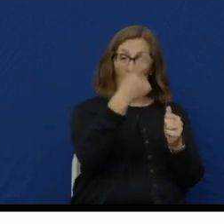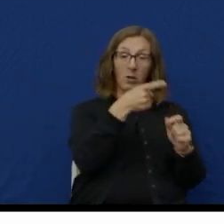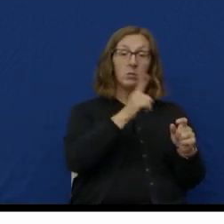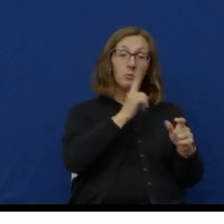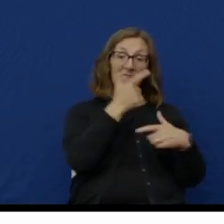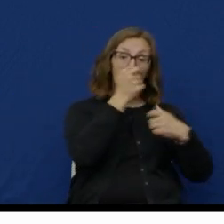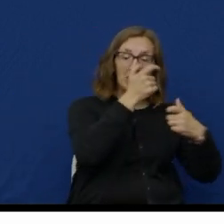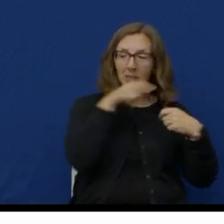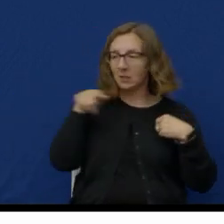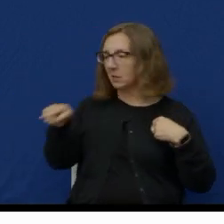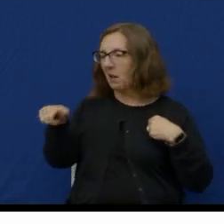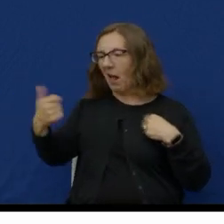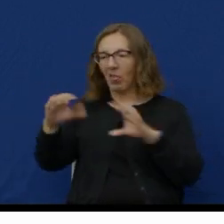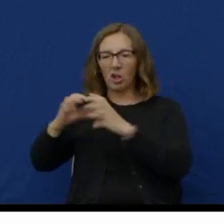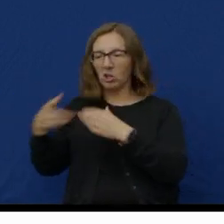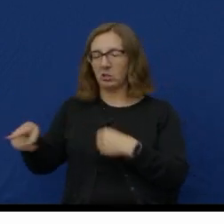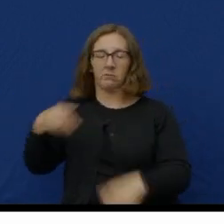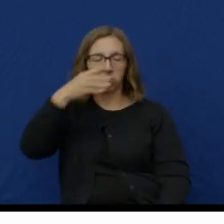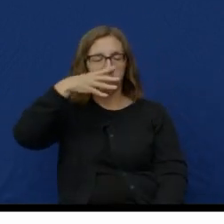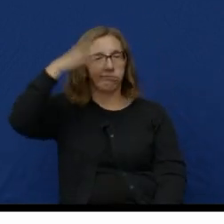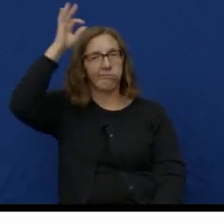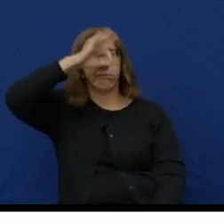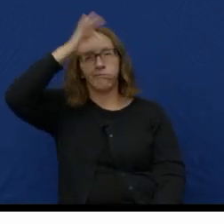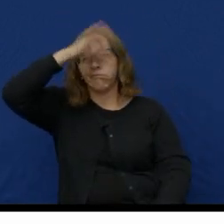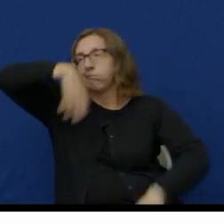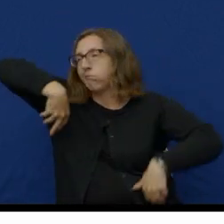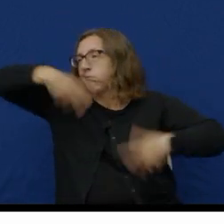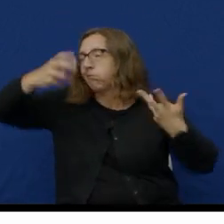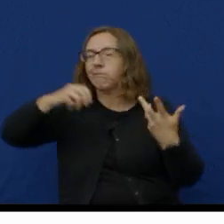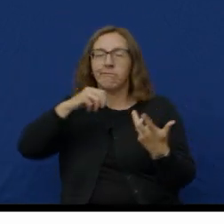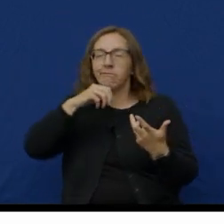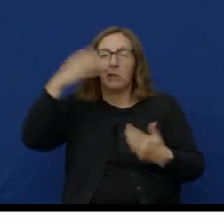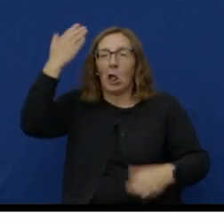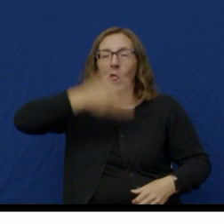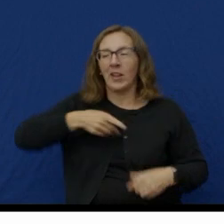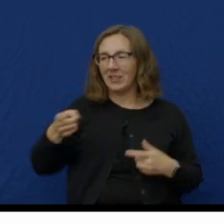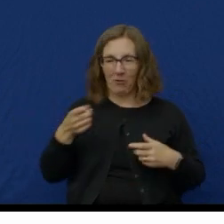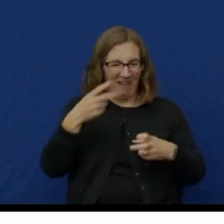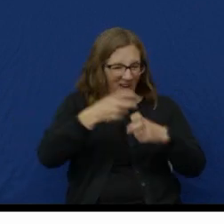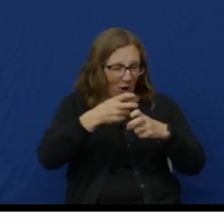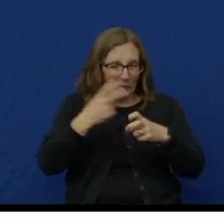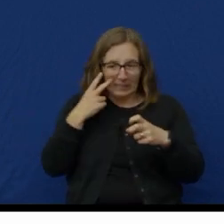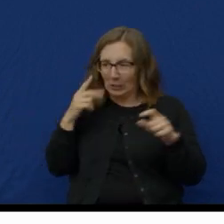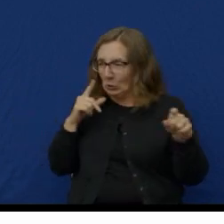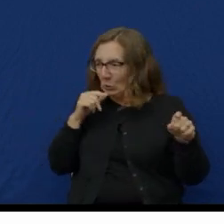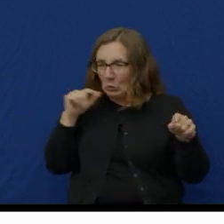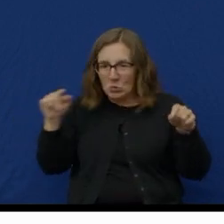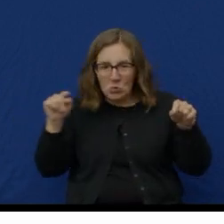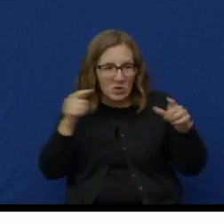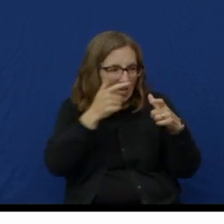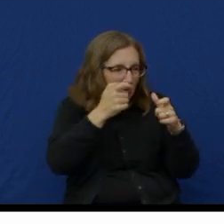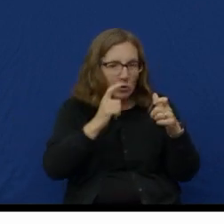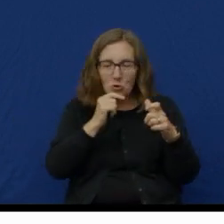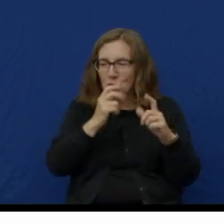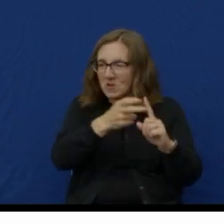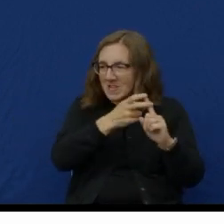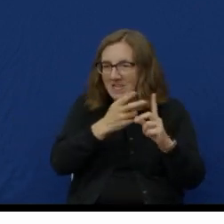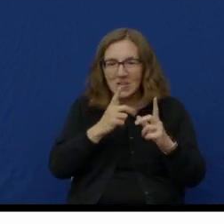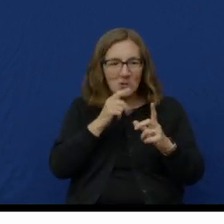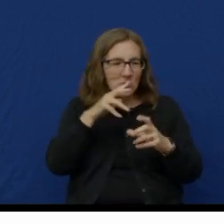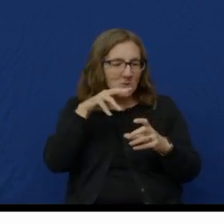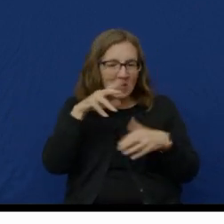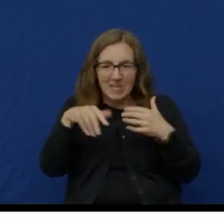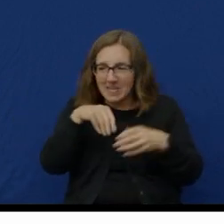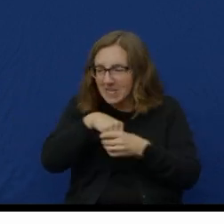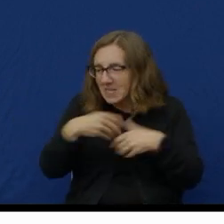other chamber may have no clue about this issue yet. So at times it's difficult to discern where in that process it is.